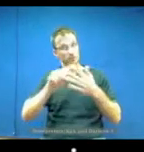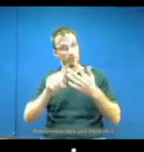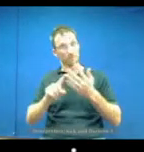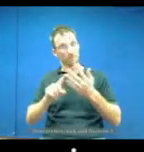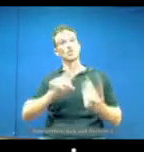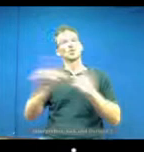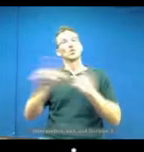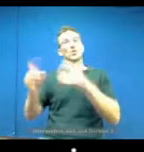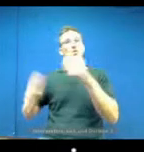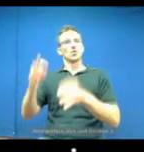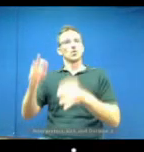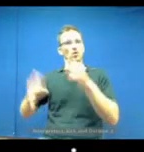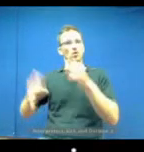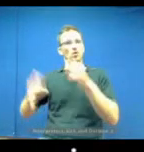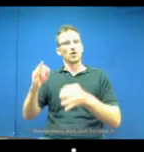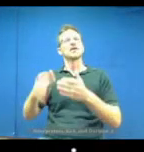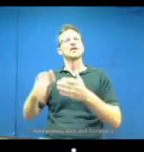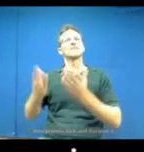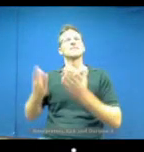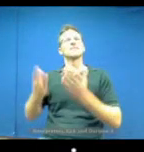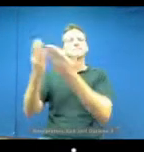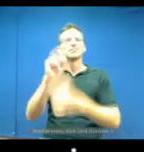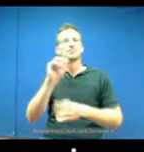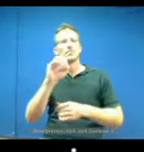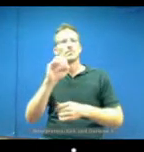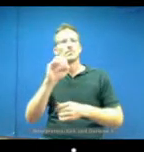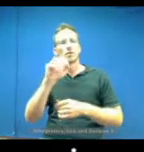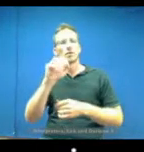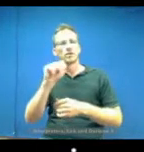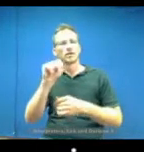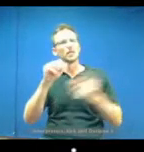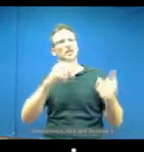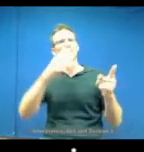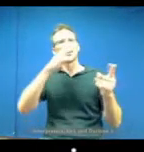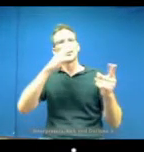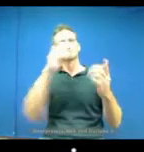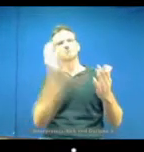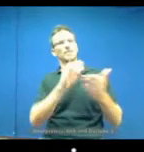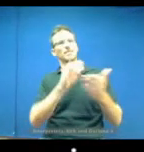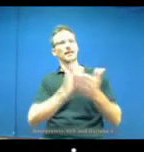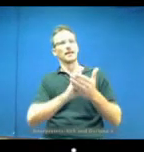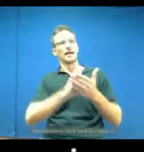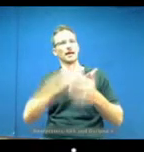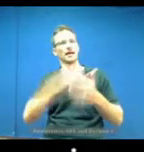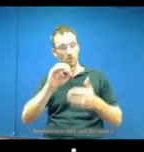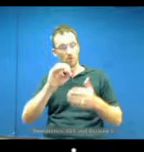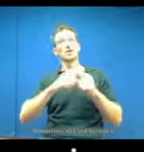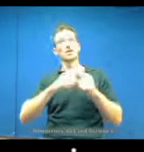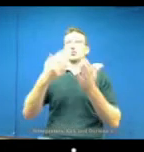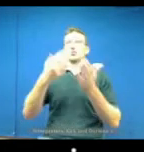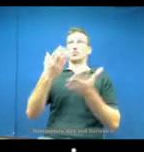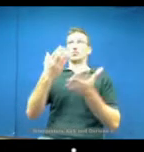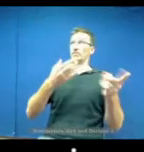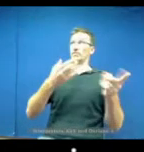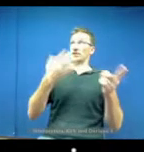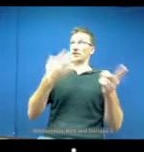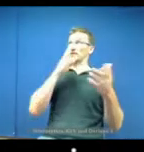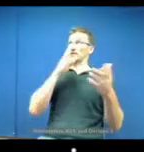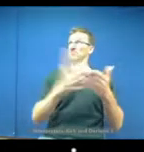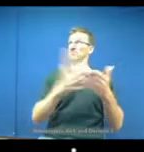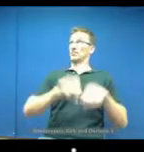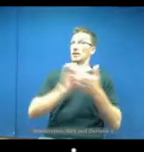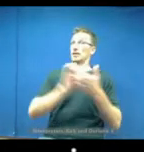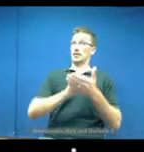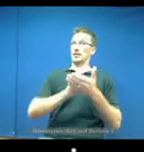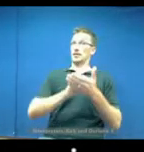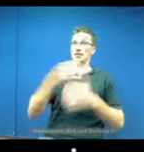and explain how the order was violated. And then there's a hearing to determine whether or not the person violated the order. And then the judge